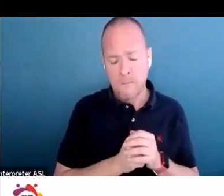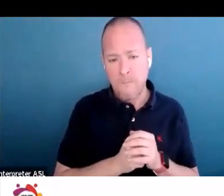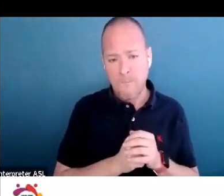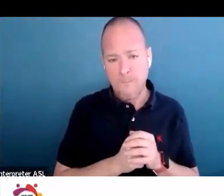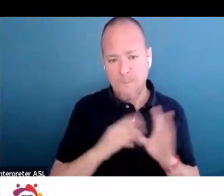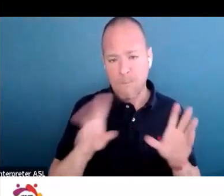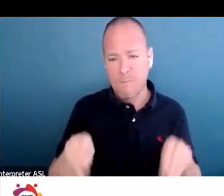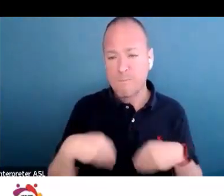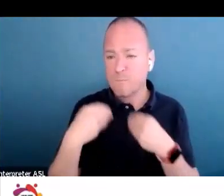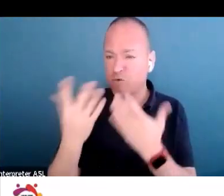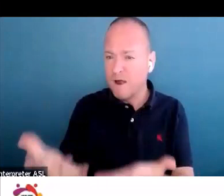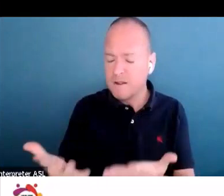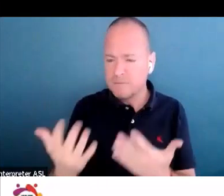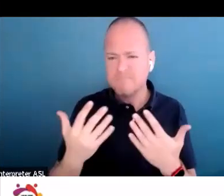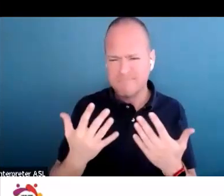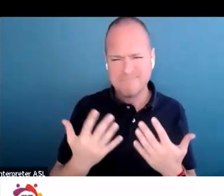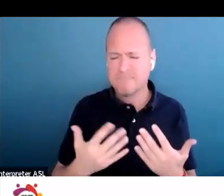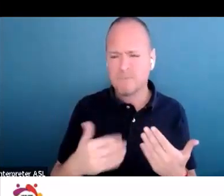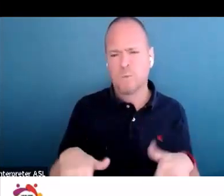provides very needed